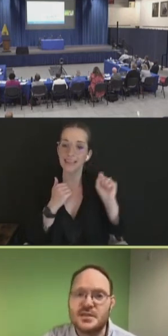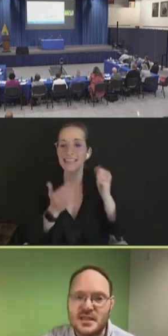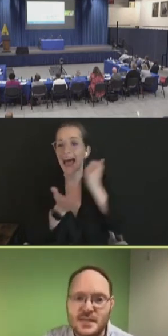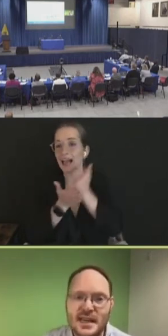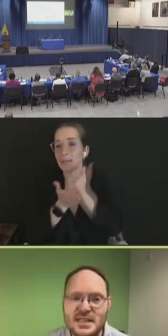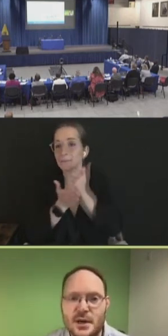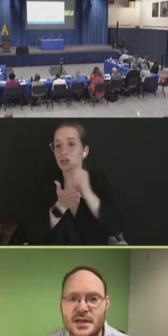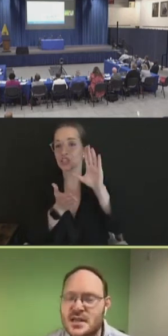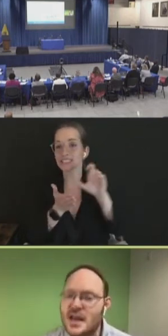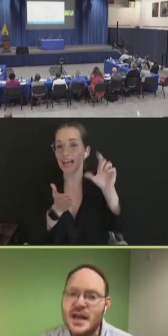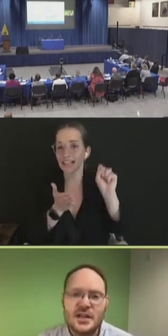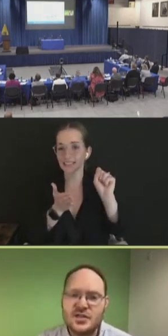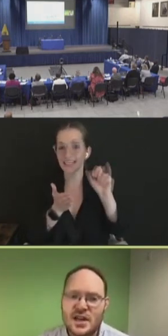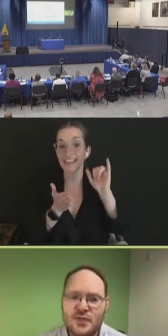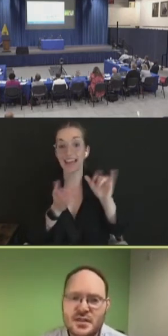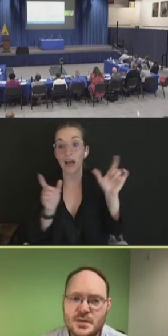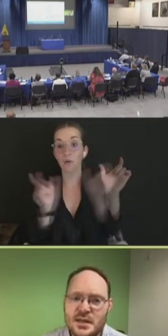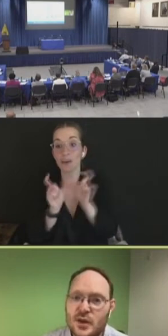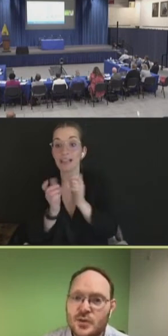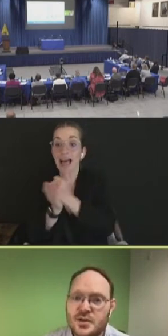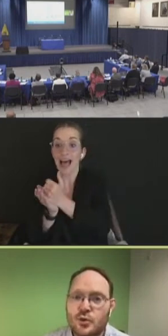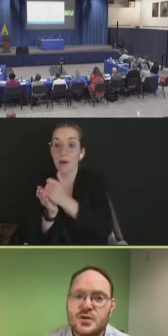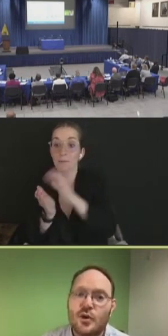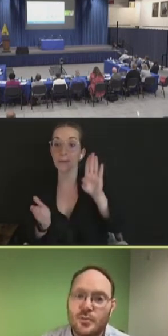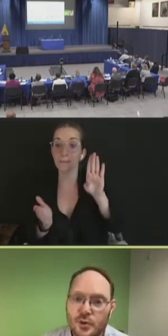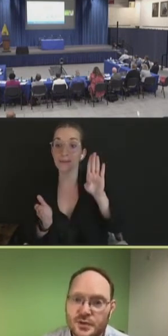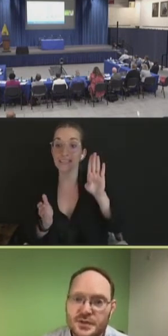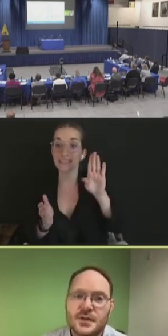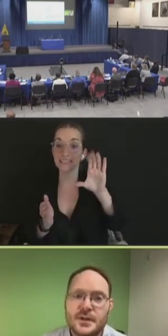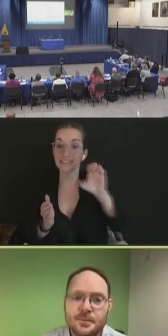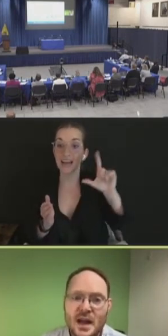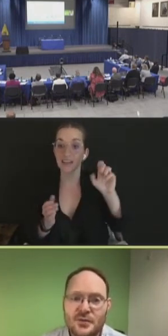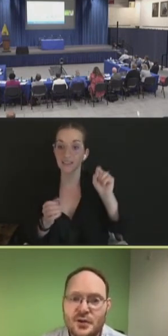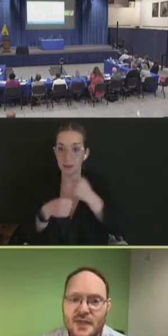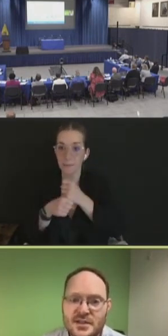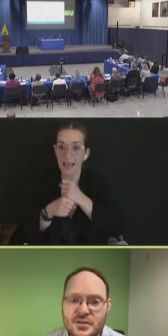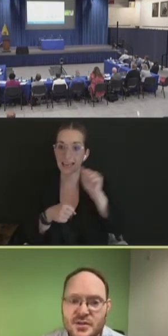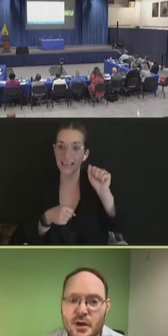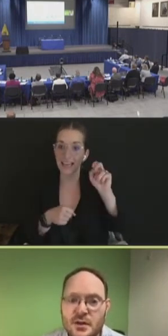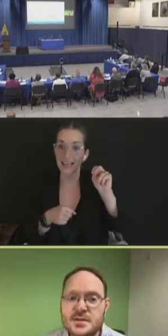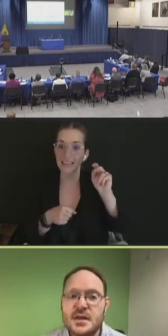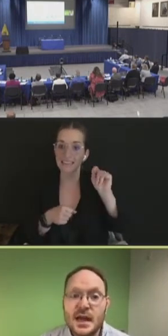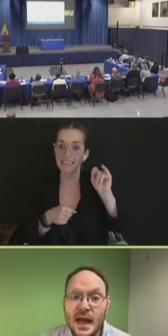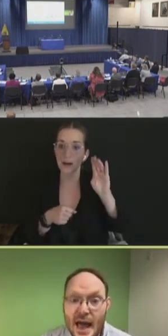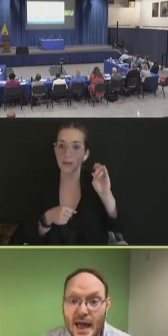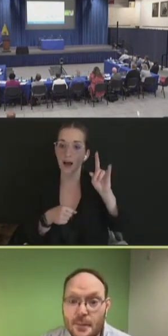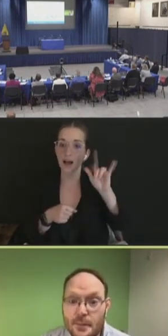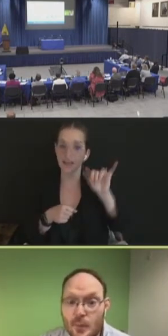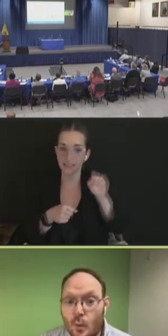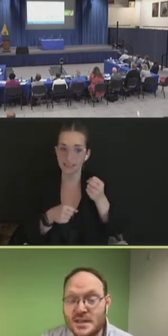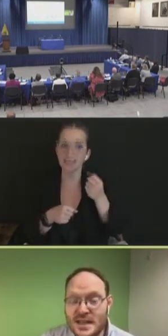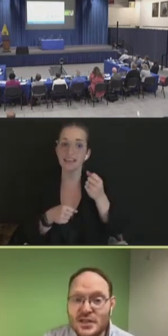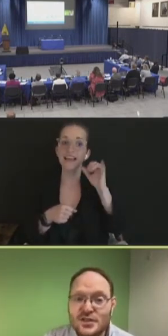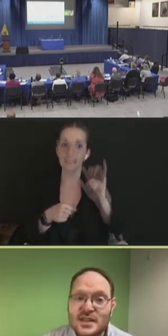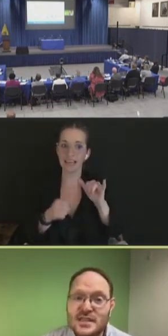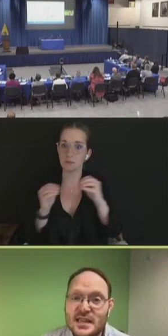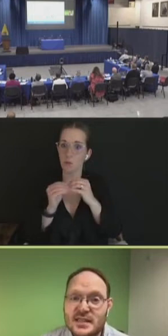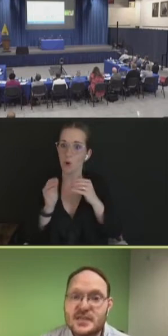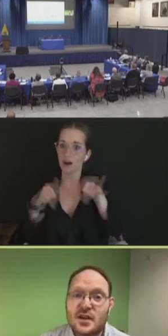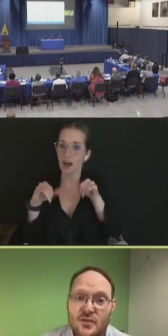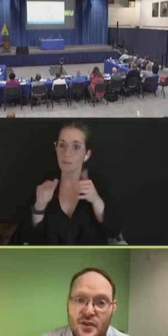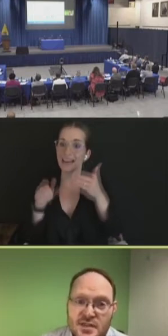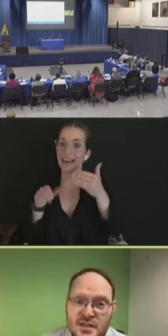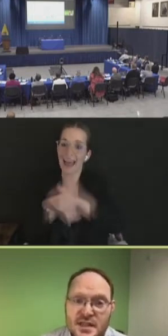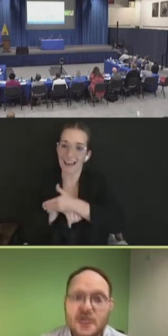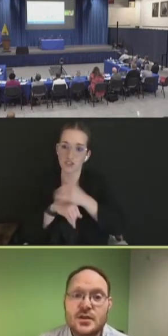your B cells make antibodies. Generally speaking, those are much more abundant after a vaccine response. What's interesting